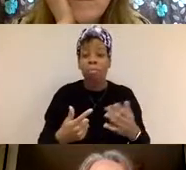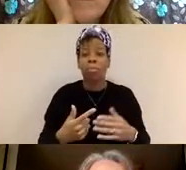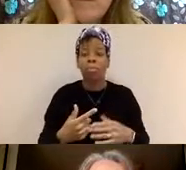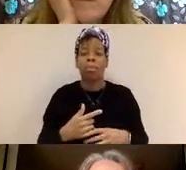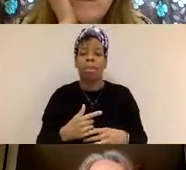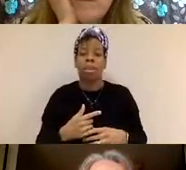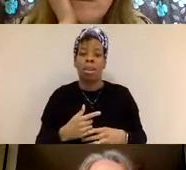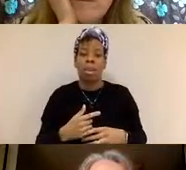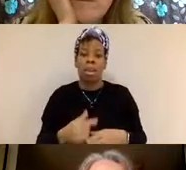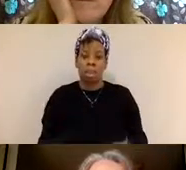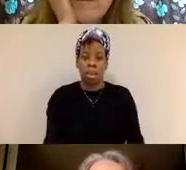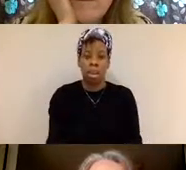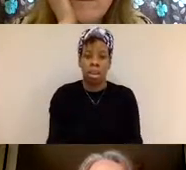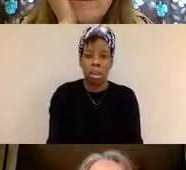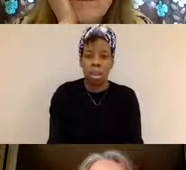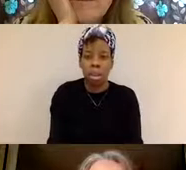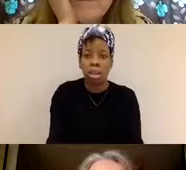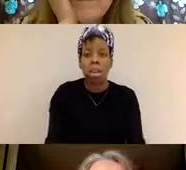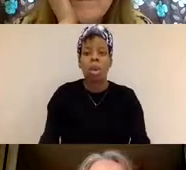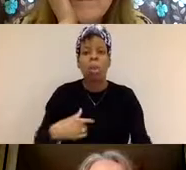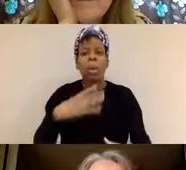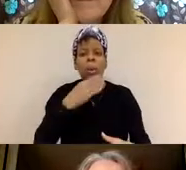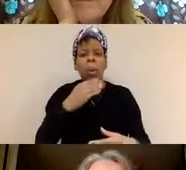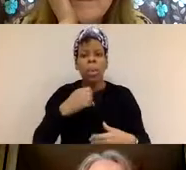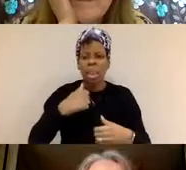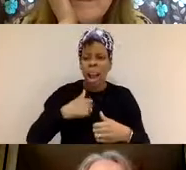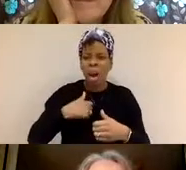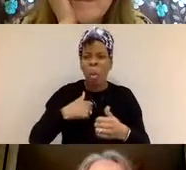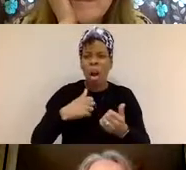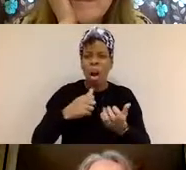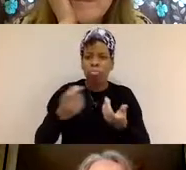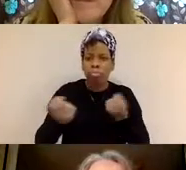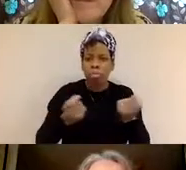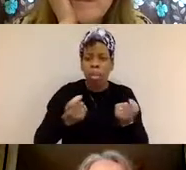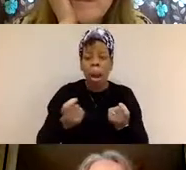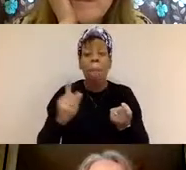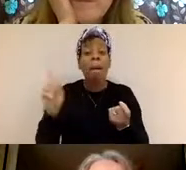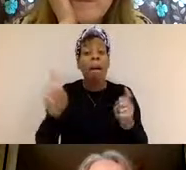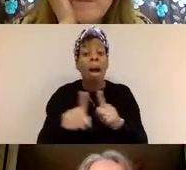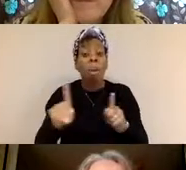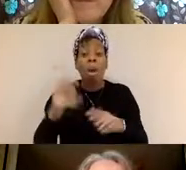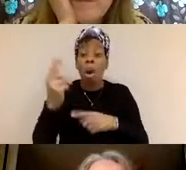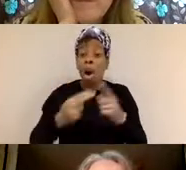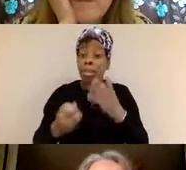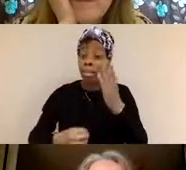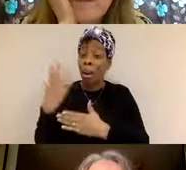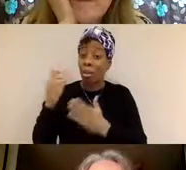We do that through a number of our programmes, including our artist development programme, which supports artists